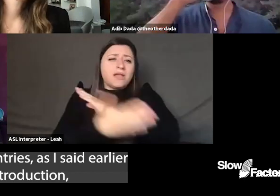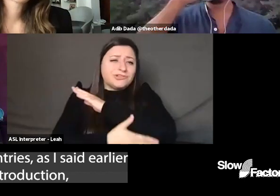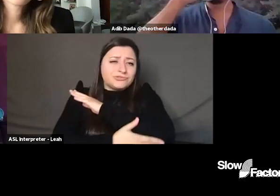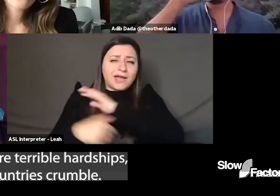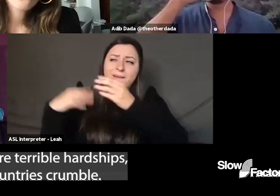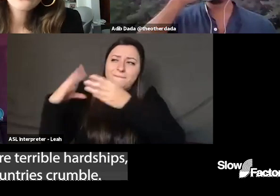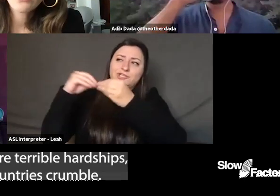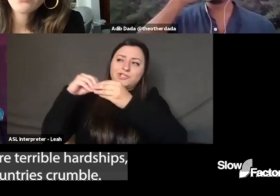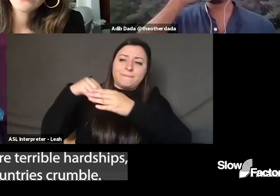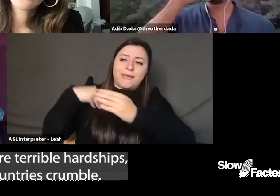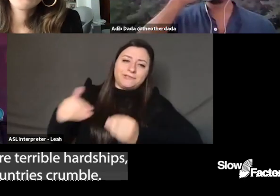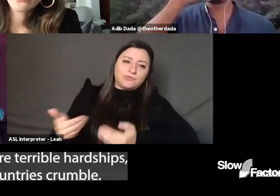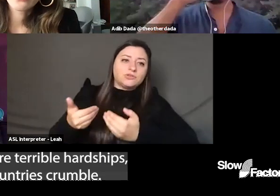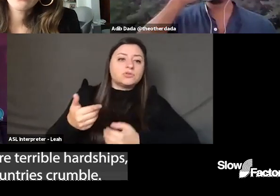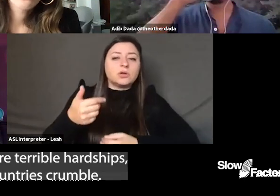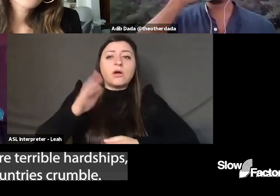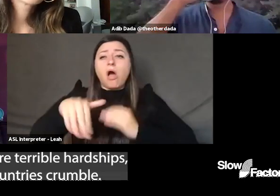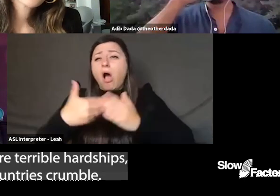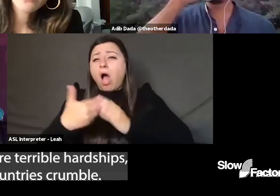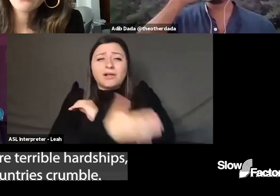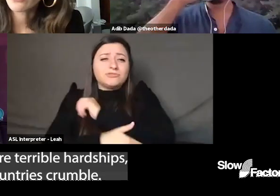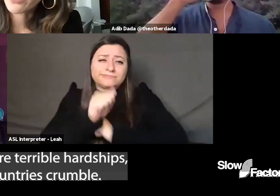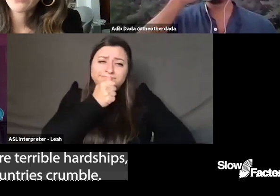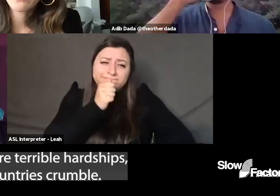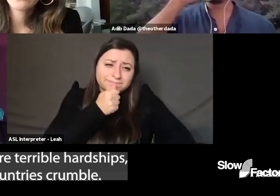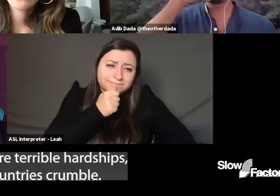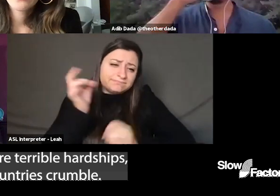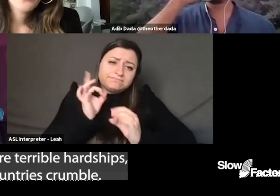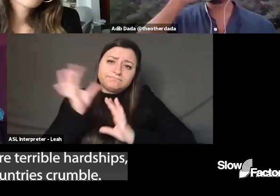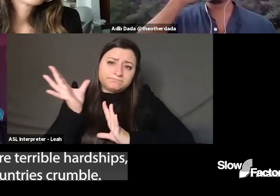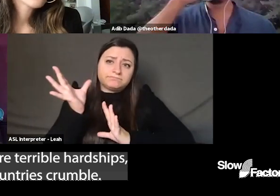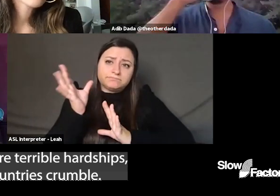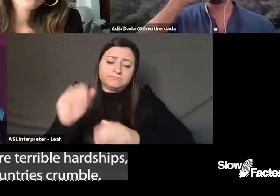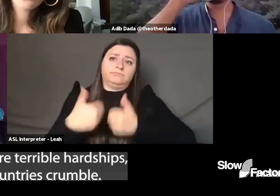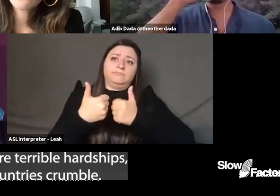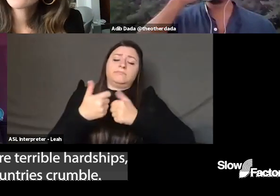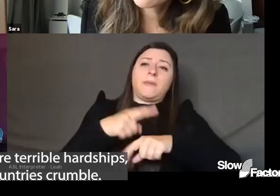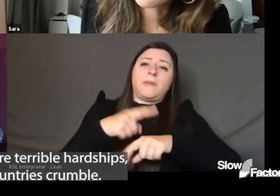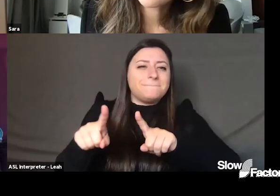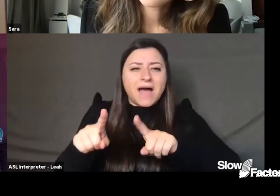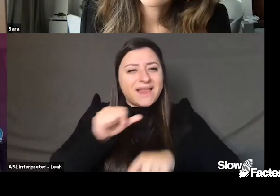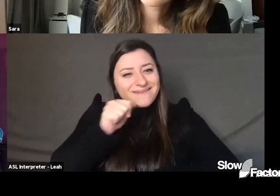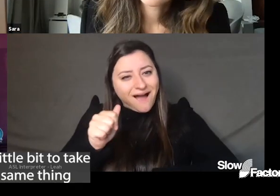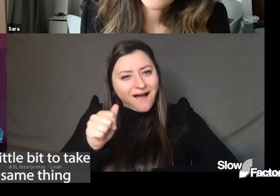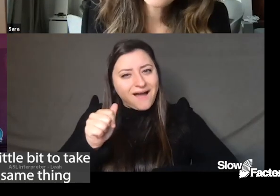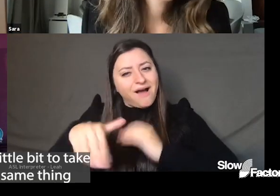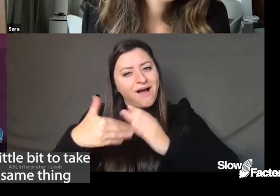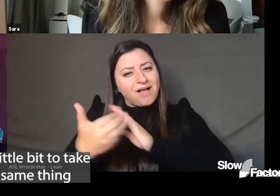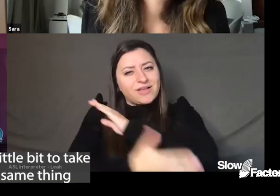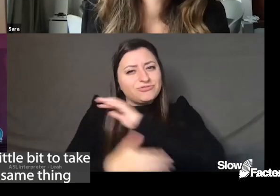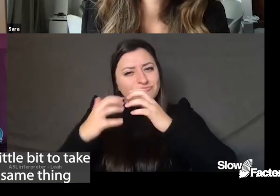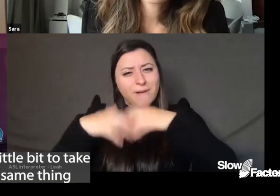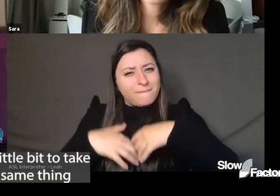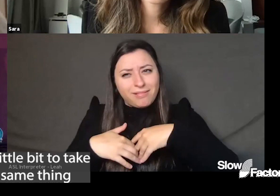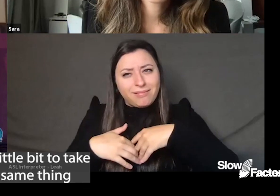my introduction, all countries endure terrible hardships, but not all countries crumble, right? It's a little